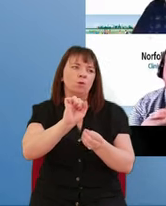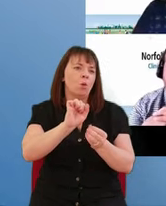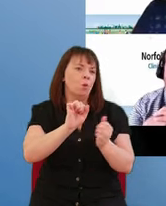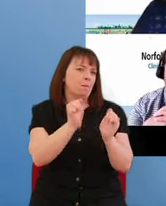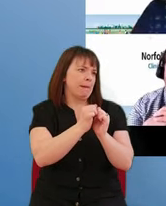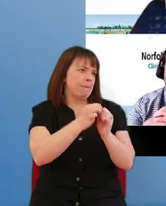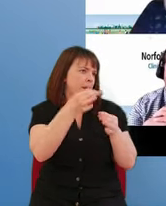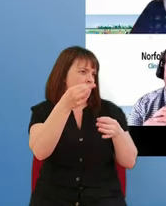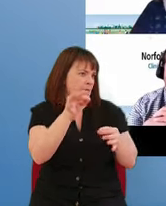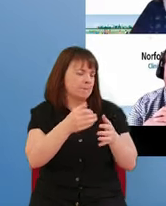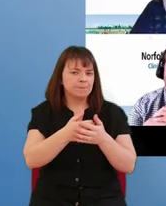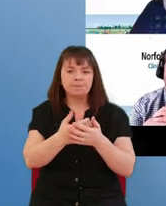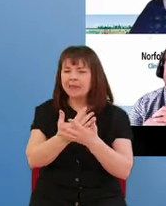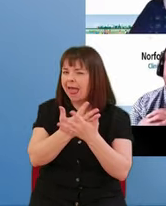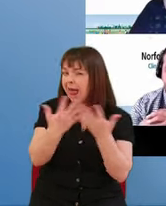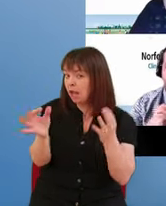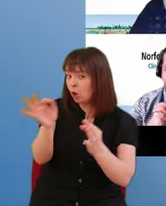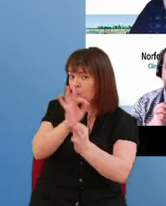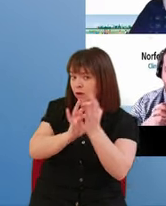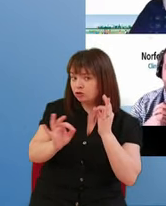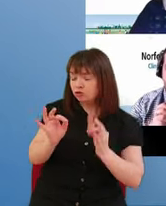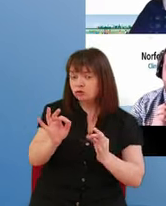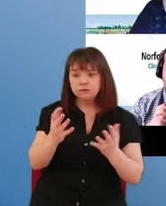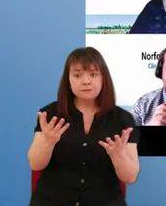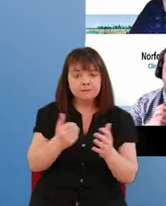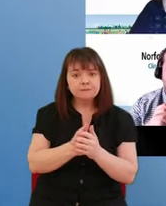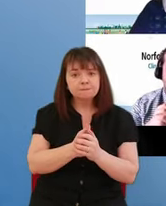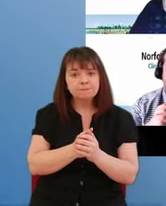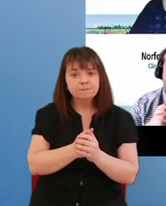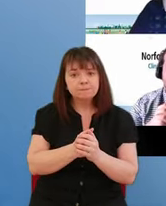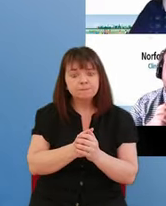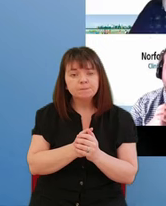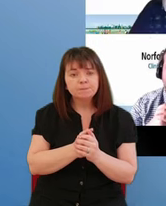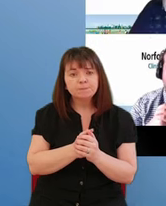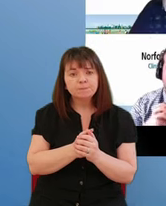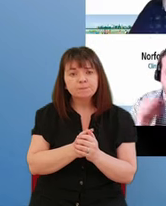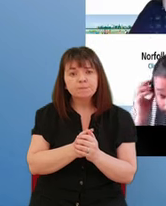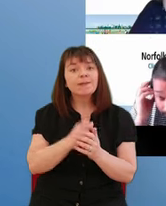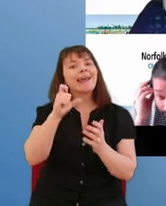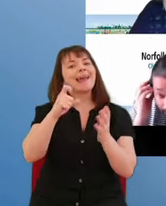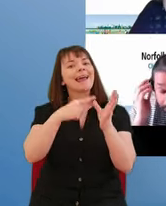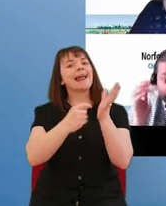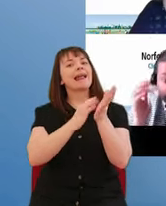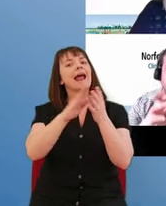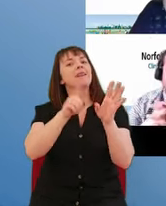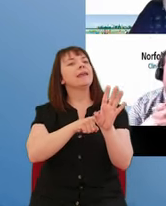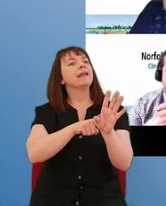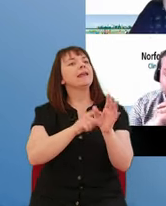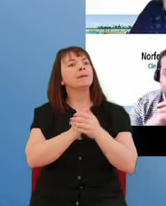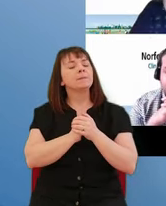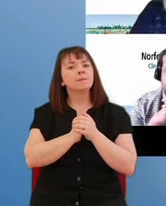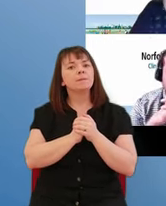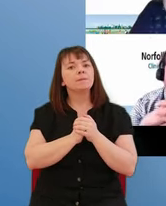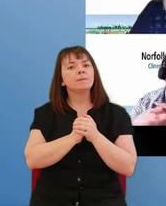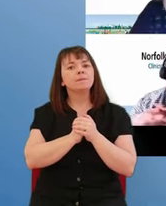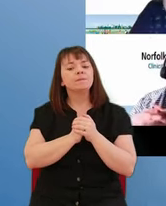This might come a bit further down the line, but the thing I was thinking as I was reading your paper